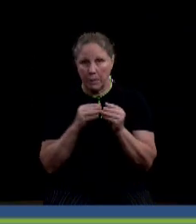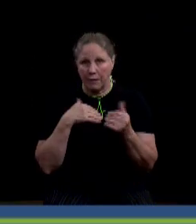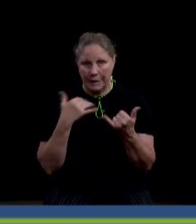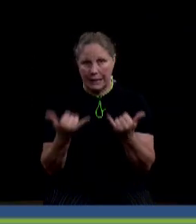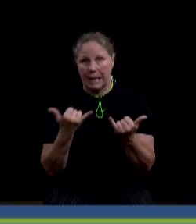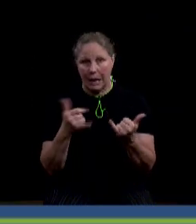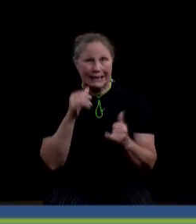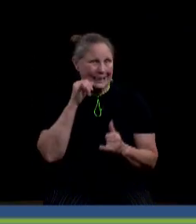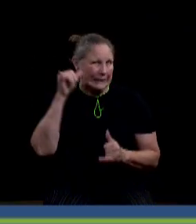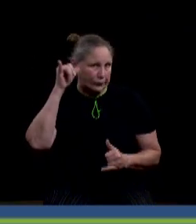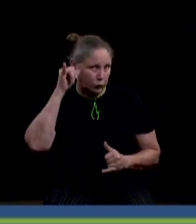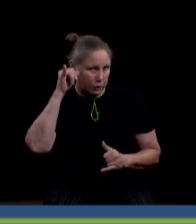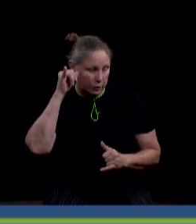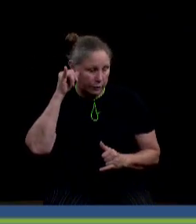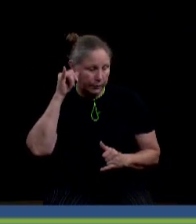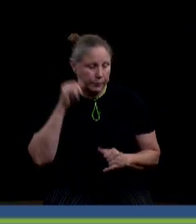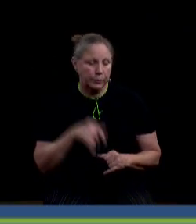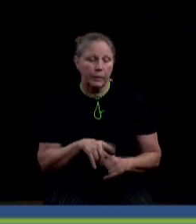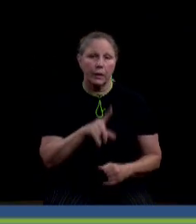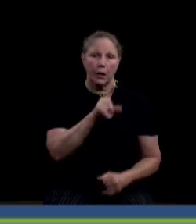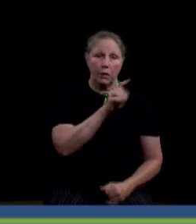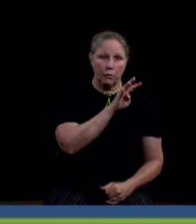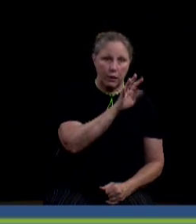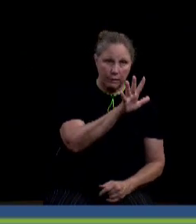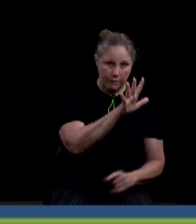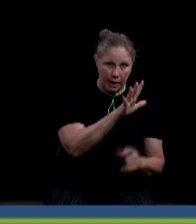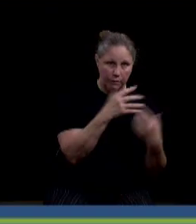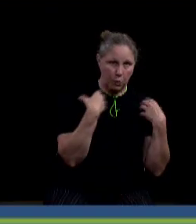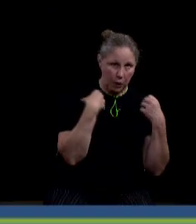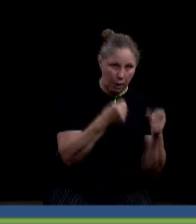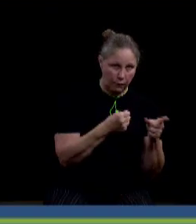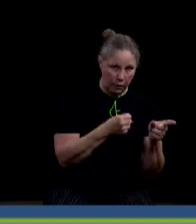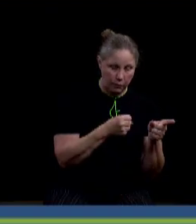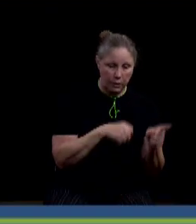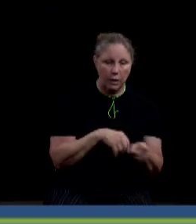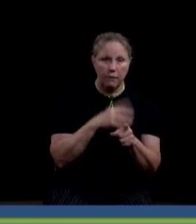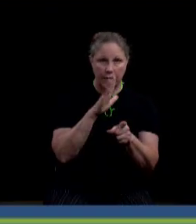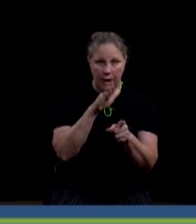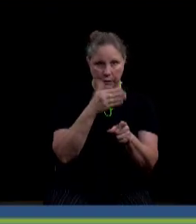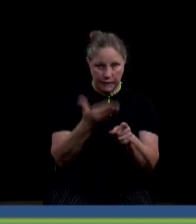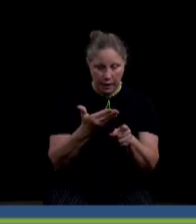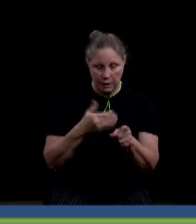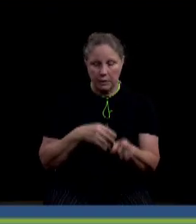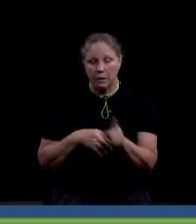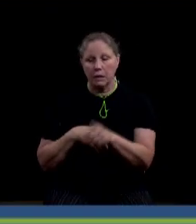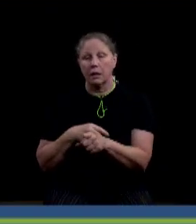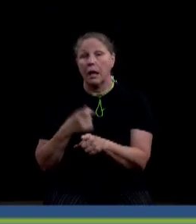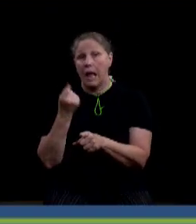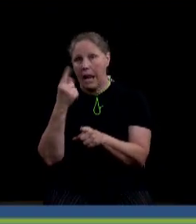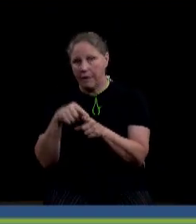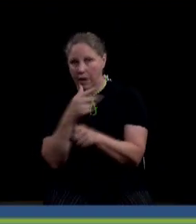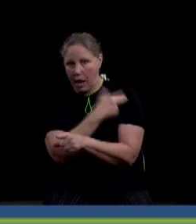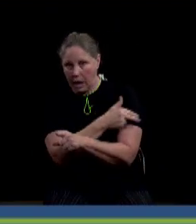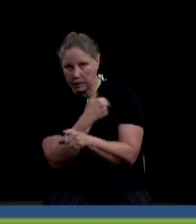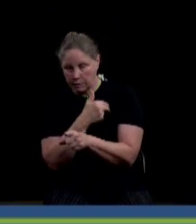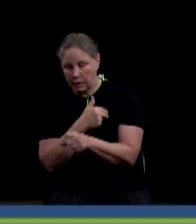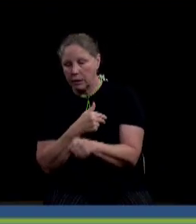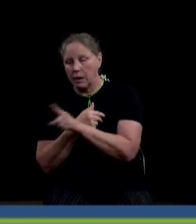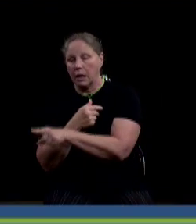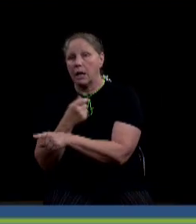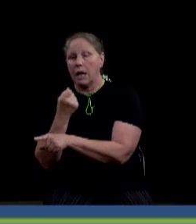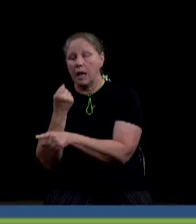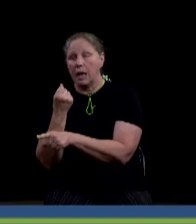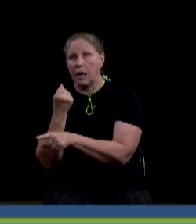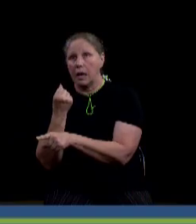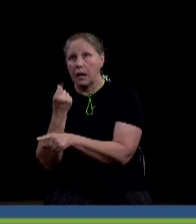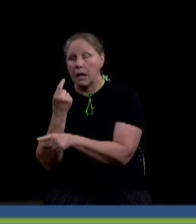cases recovered. We have 5 deaths, 11 hospitalized, 11 are critical, and 9 are McLennan County